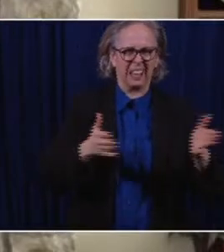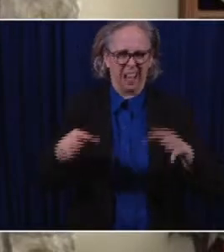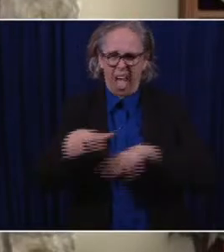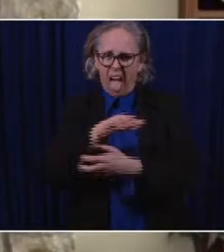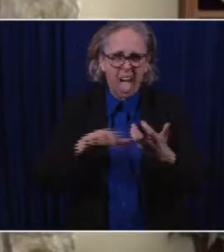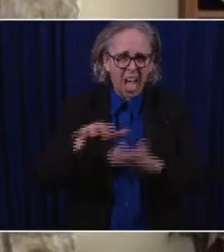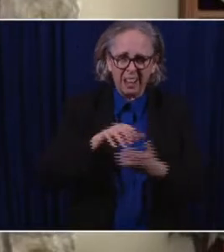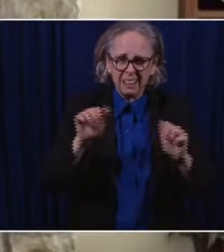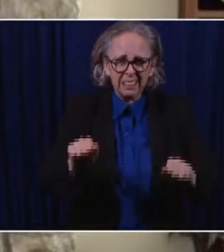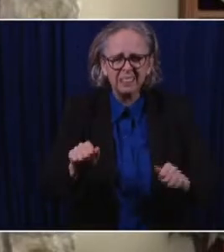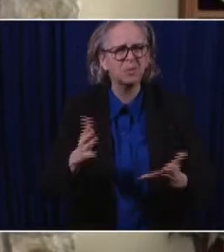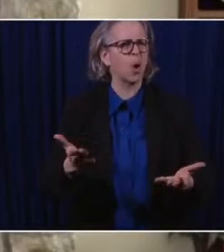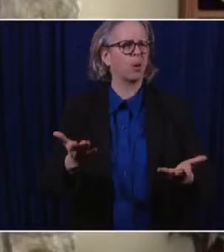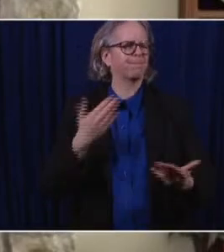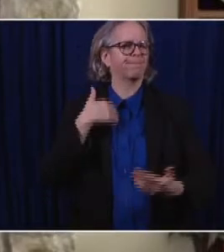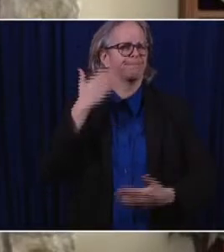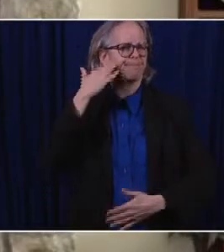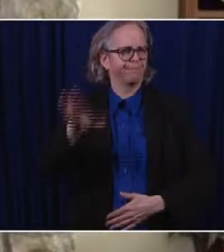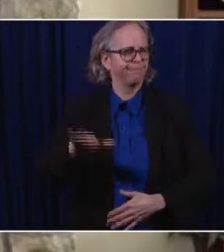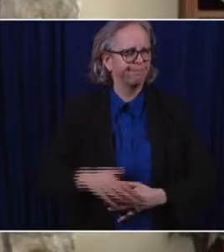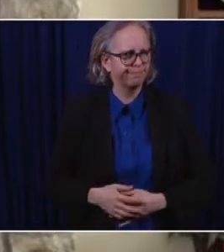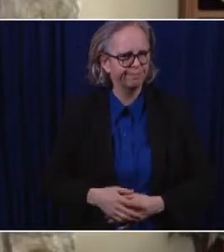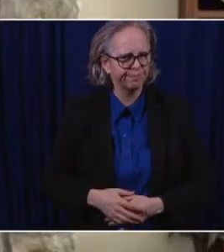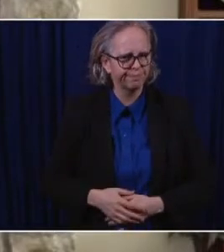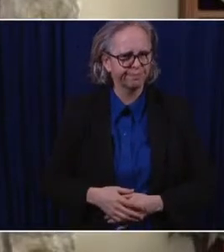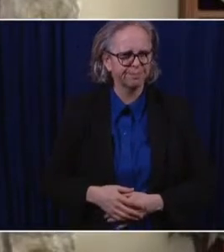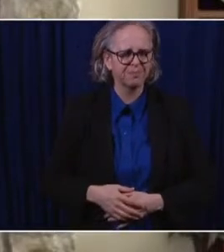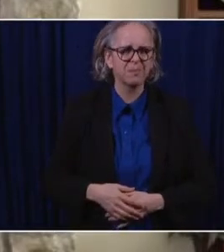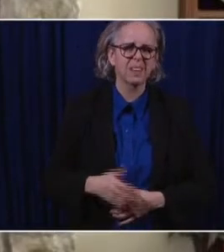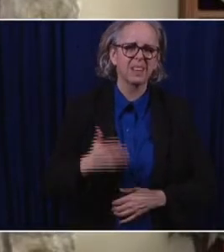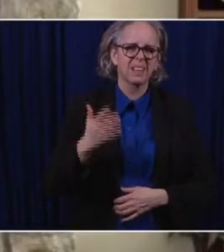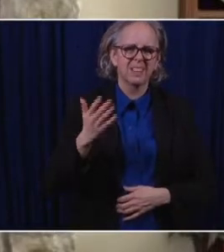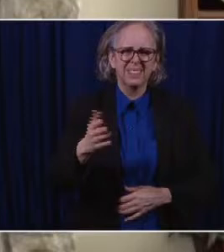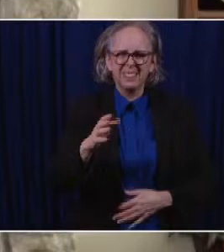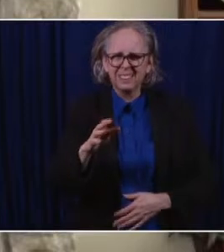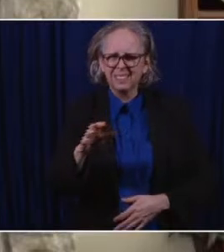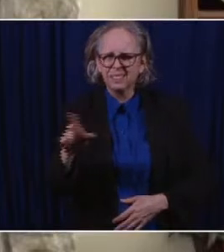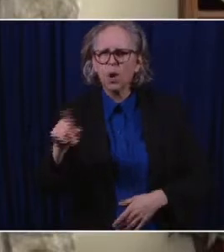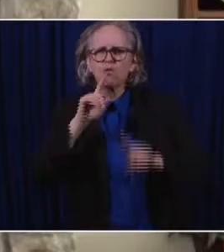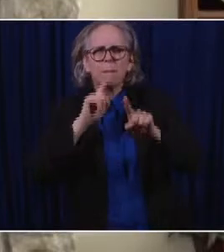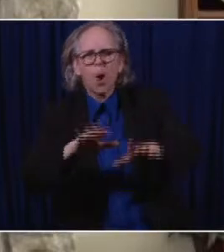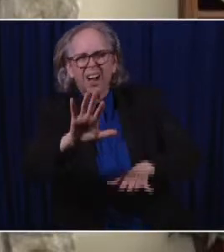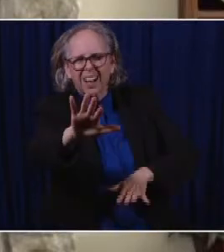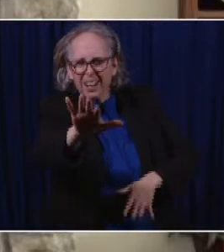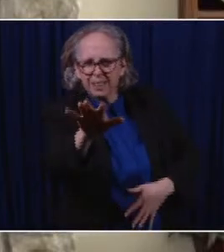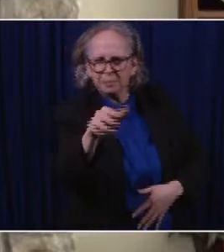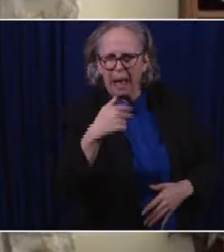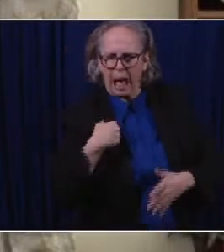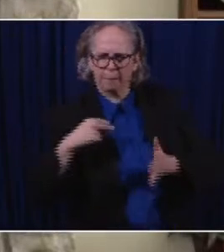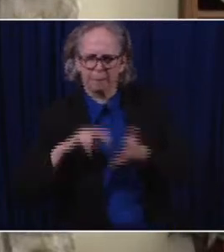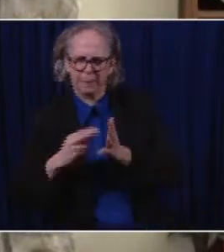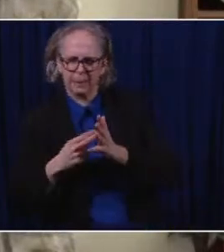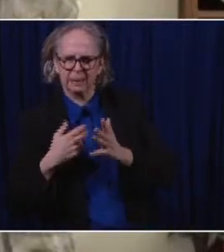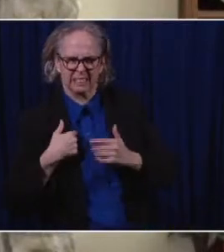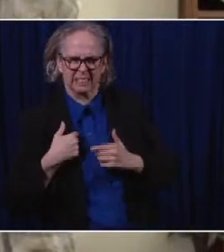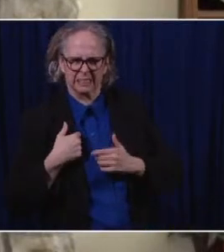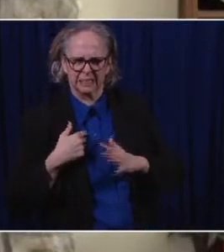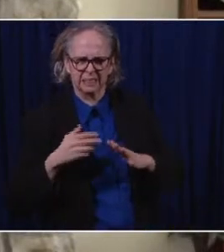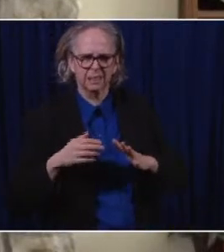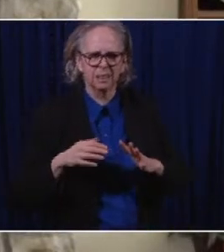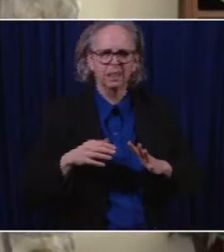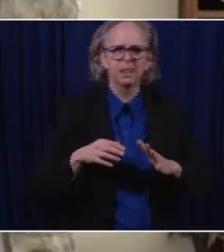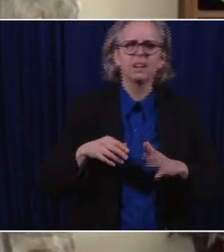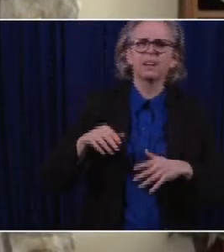today. But look, Governor, this is Bruce. One of the things Sure, go ahead, Bruce. Yes,